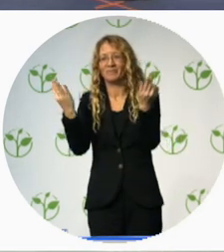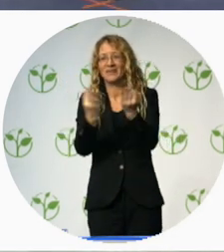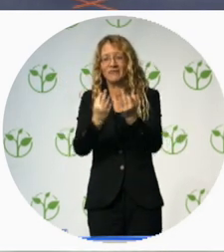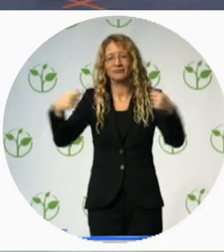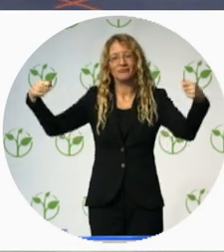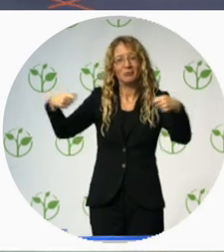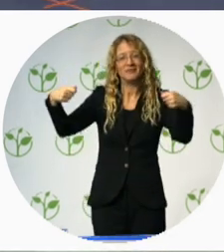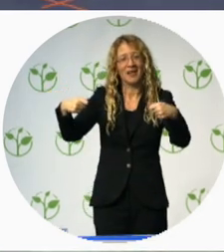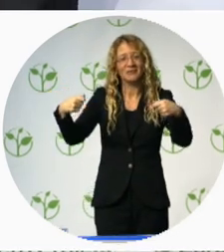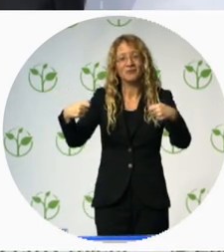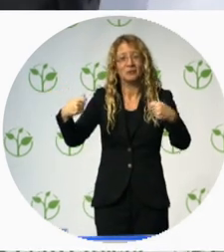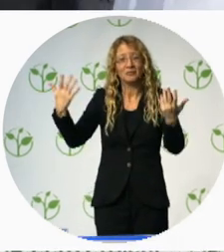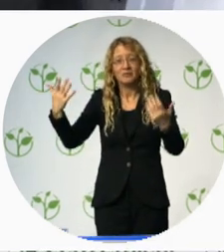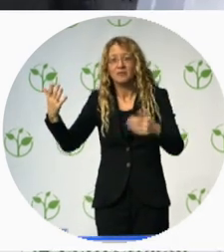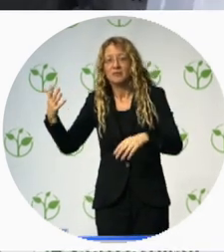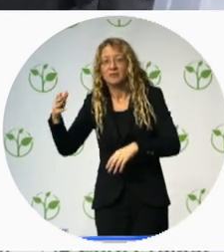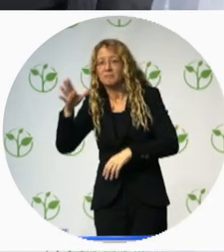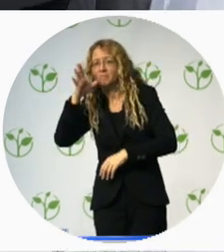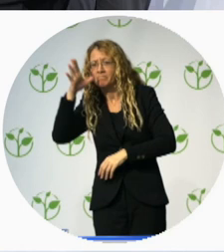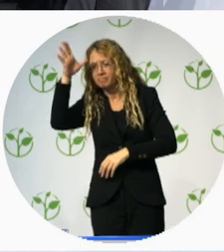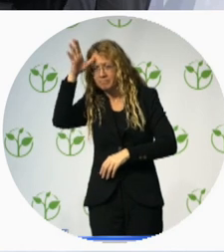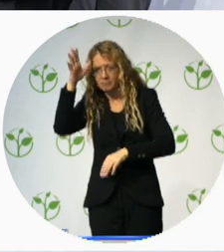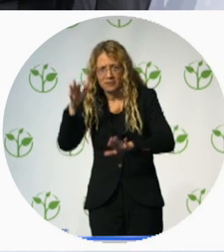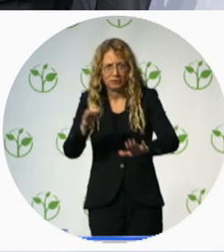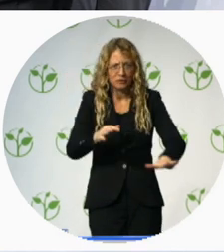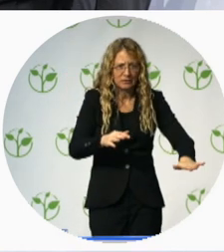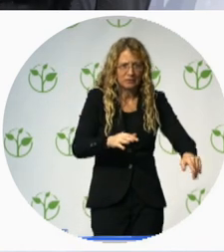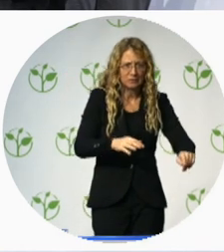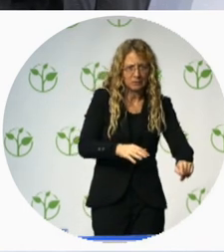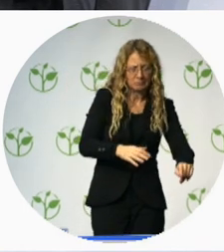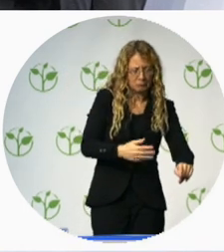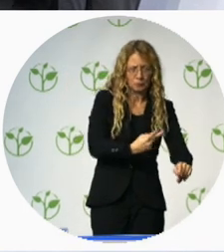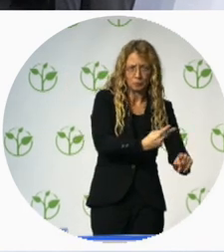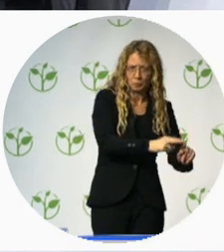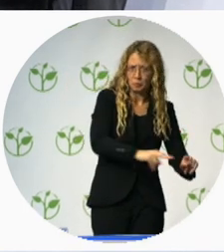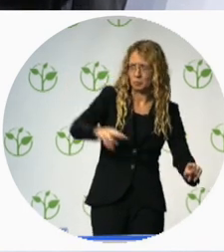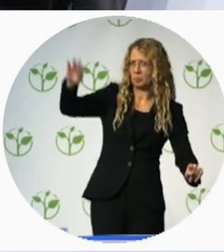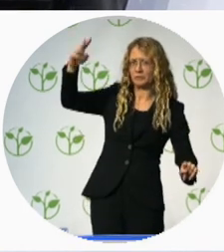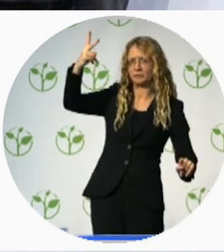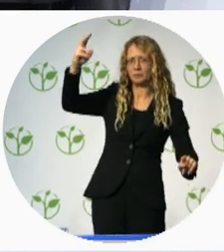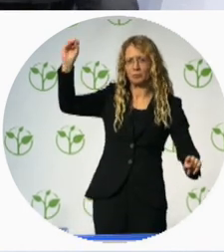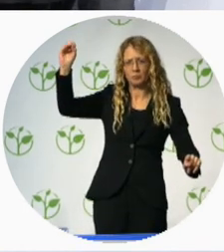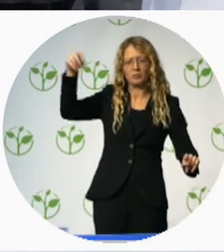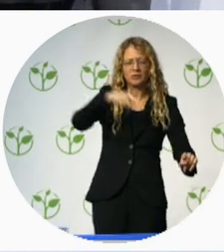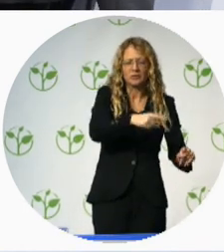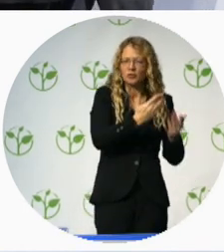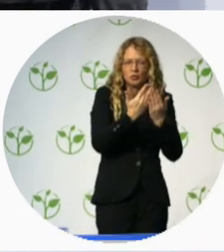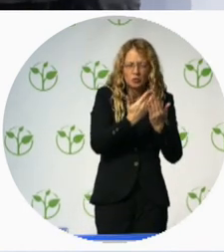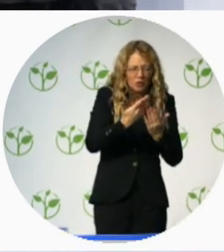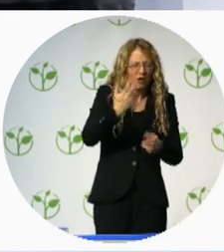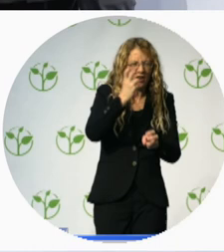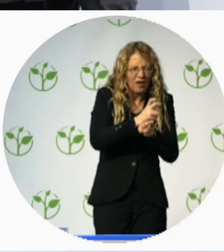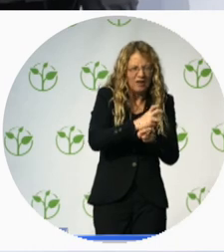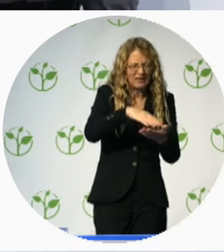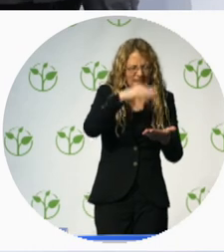aged 3 to 20 plus with learning and attention issues. Created by 15 nonprofit US organizations, the site